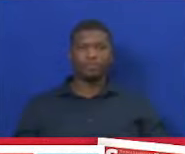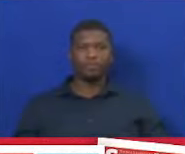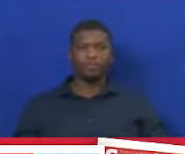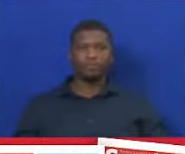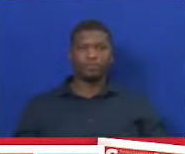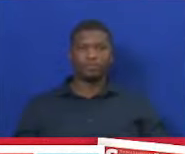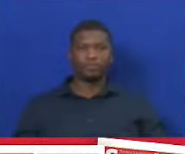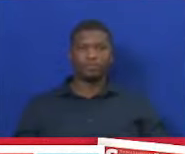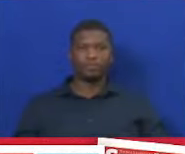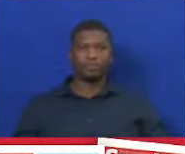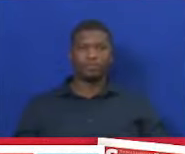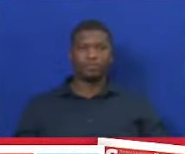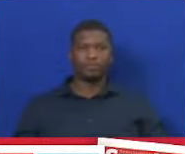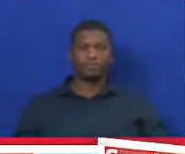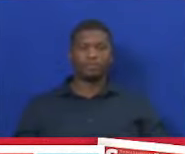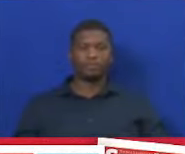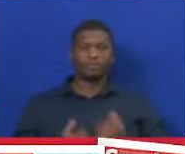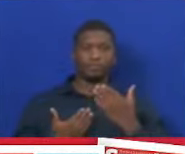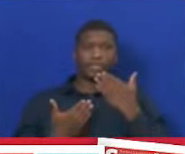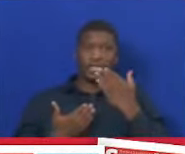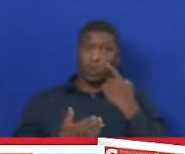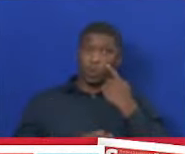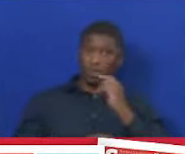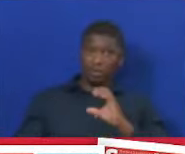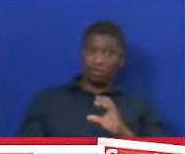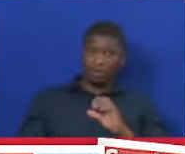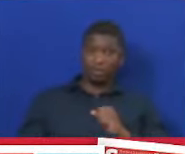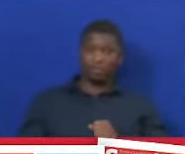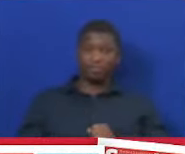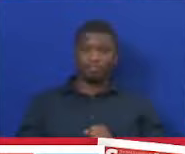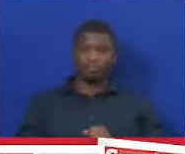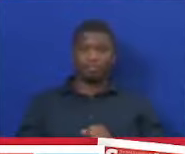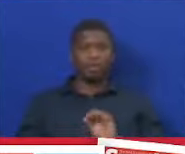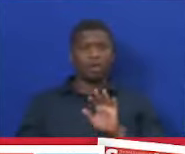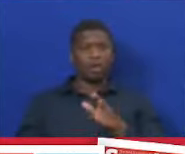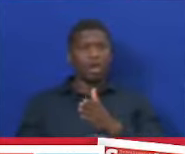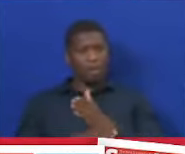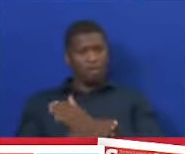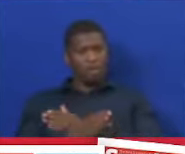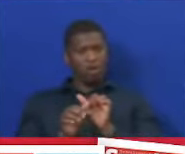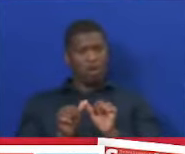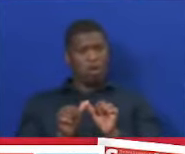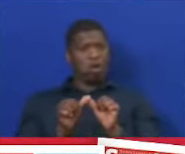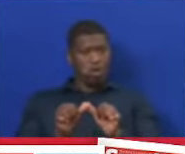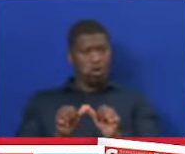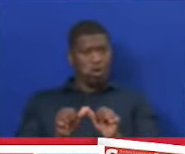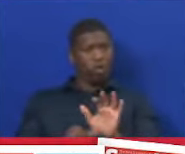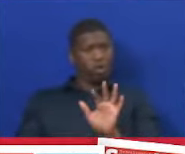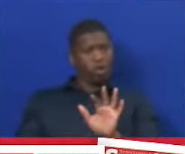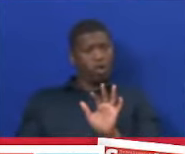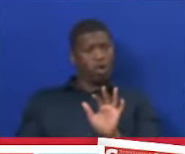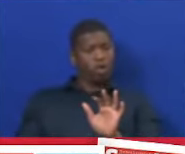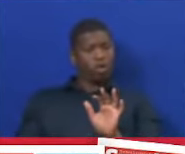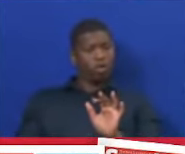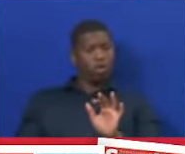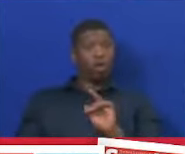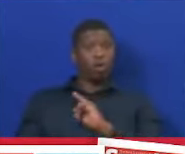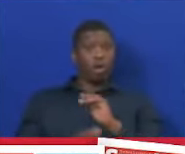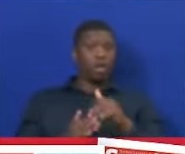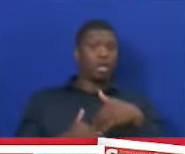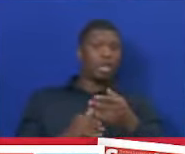Thank you, Witness C. Before you proceed with the next subheading, which is your interview with Mr.